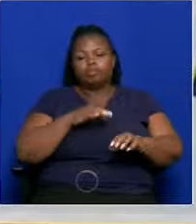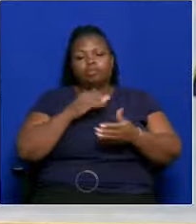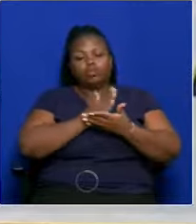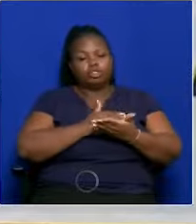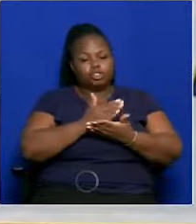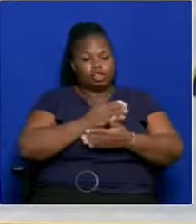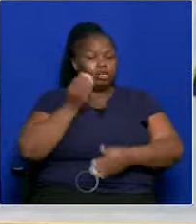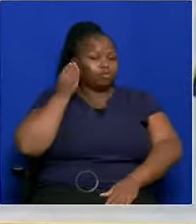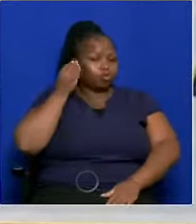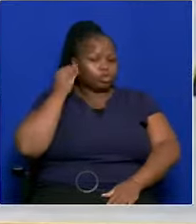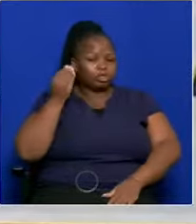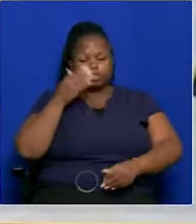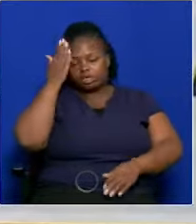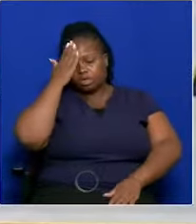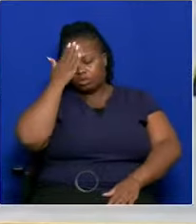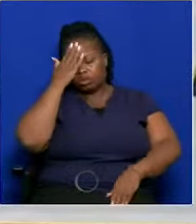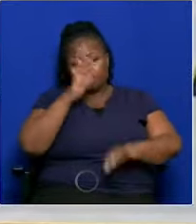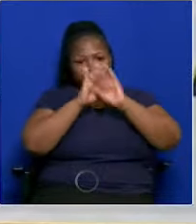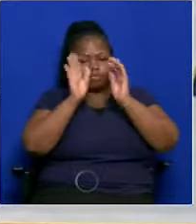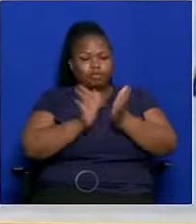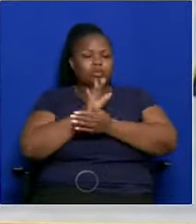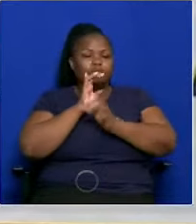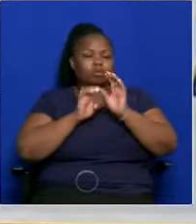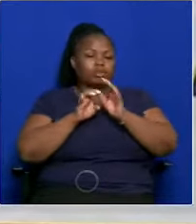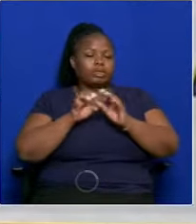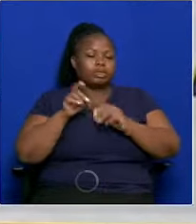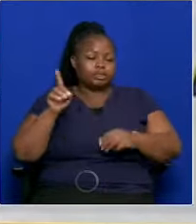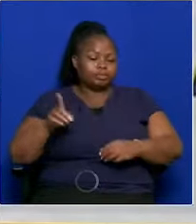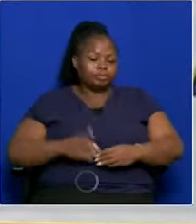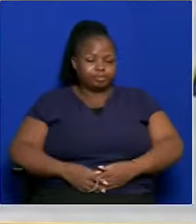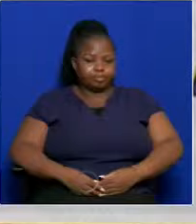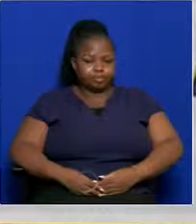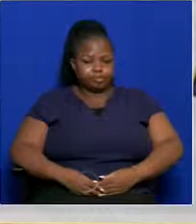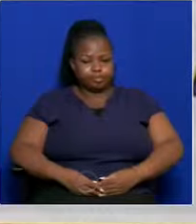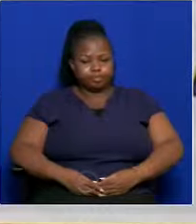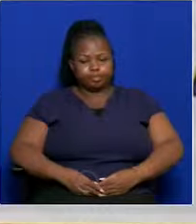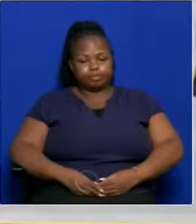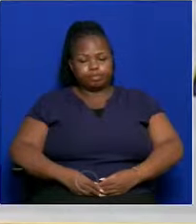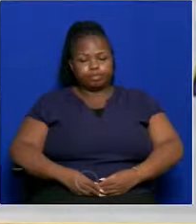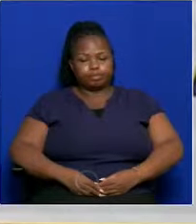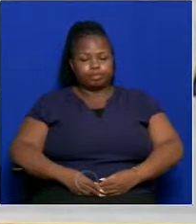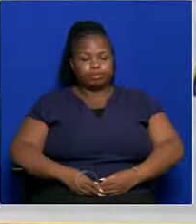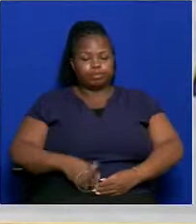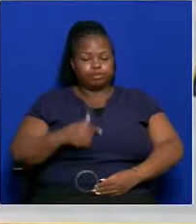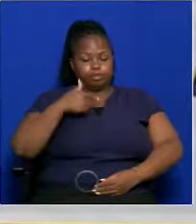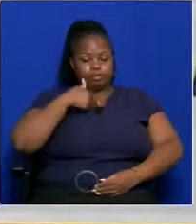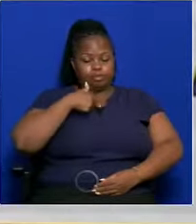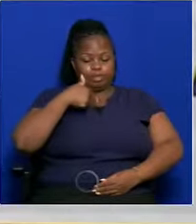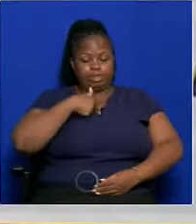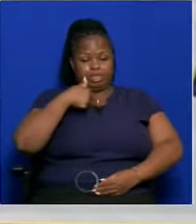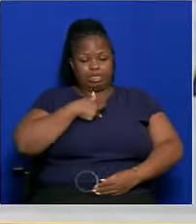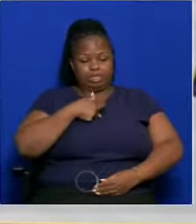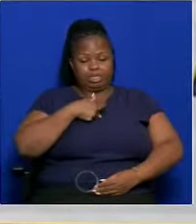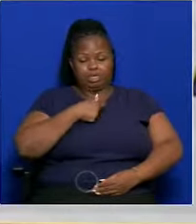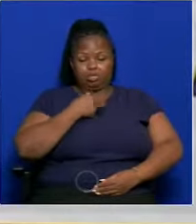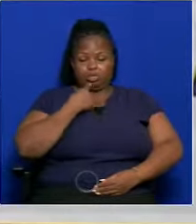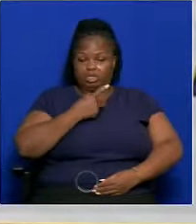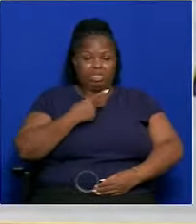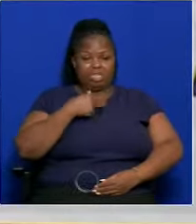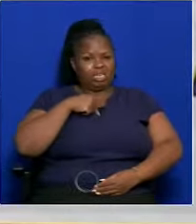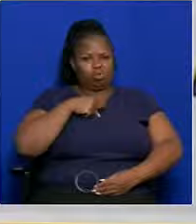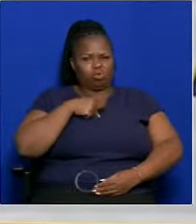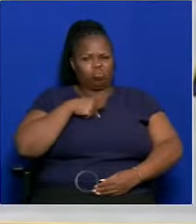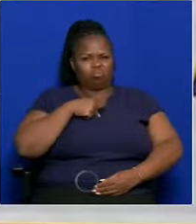Sibia, he will come and tell me. So, me saying I don't fall under